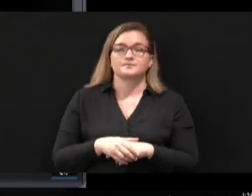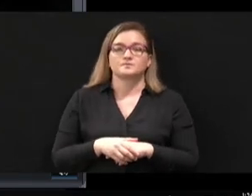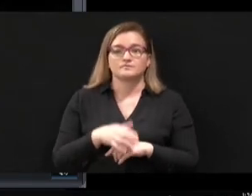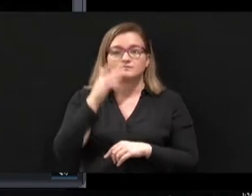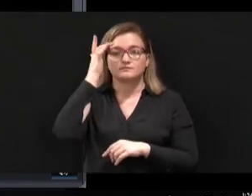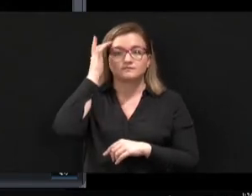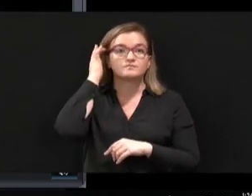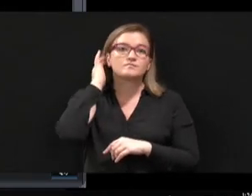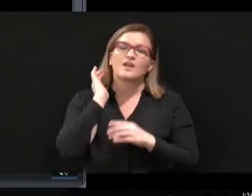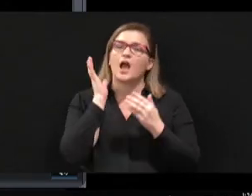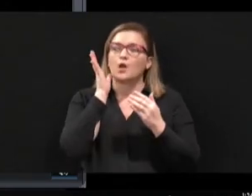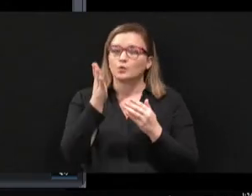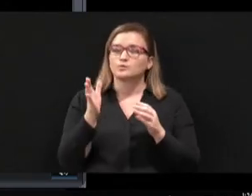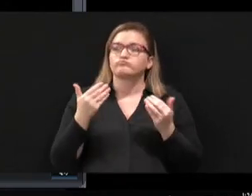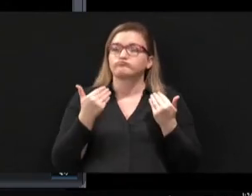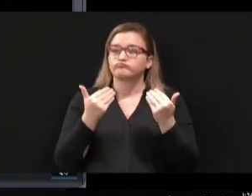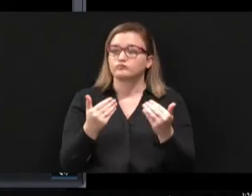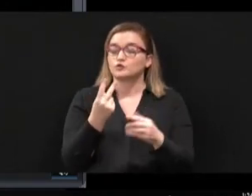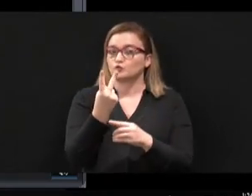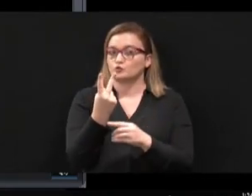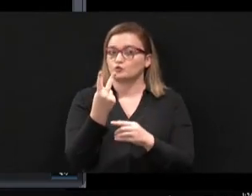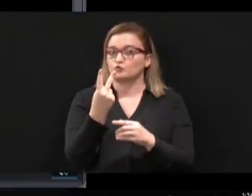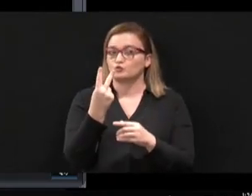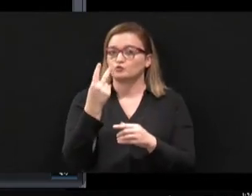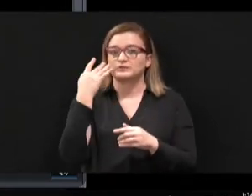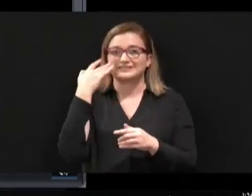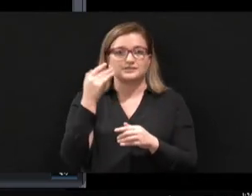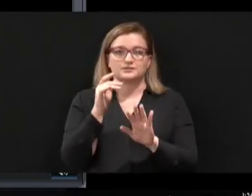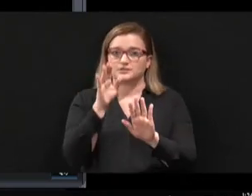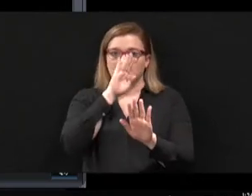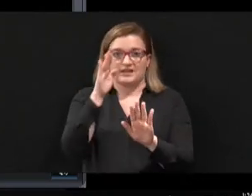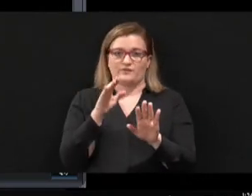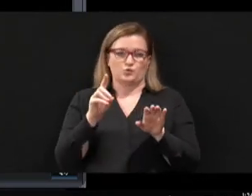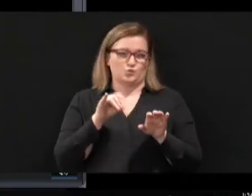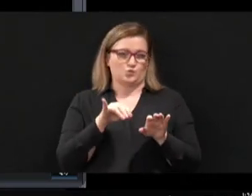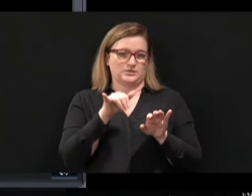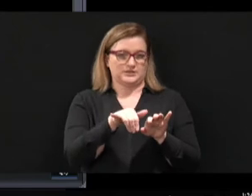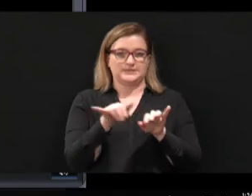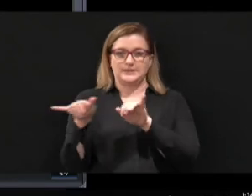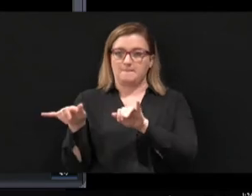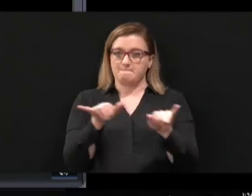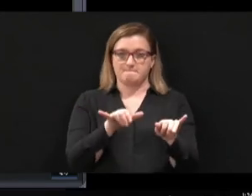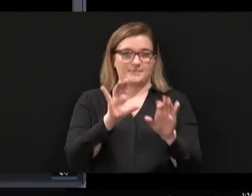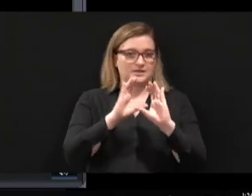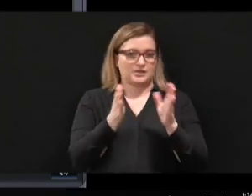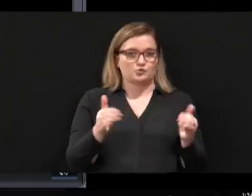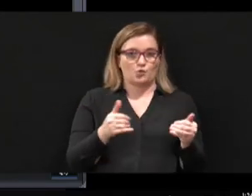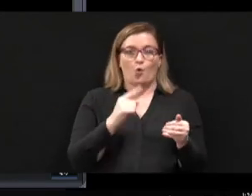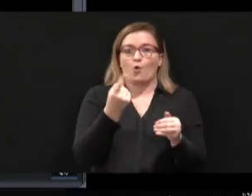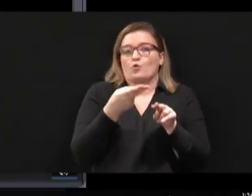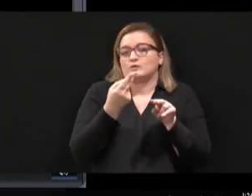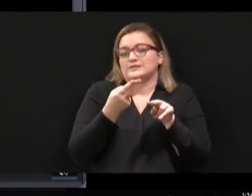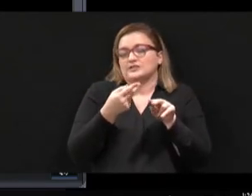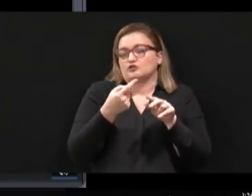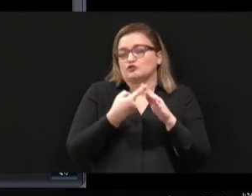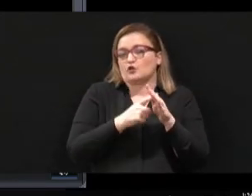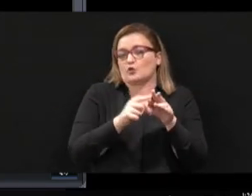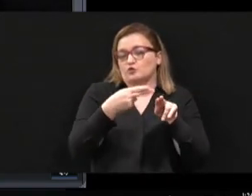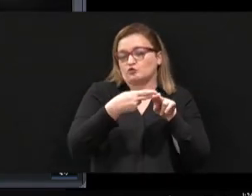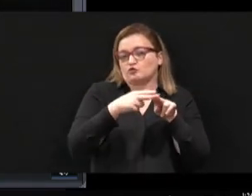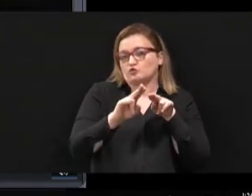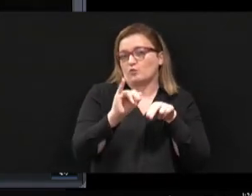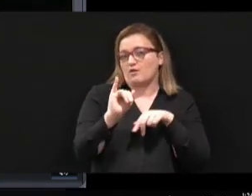two sounds for this. You would not do this in the classroom if you hadn't taught short I. You would only be starting with short I.